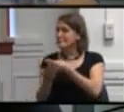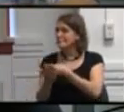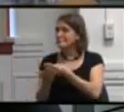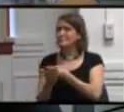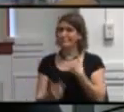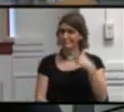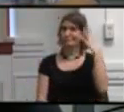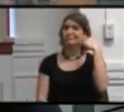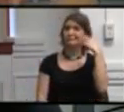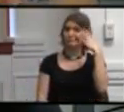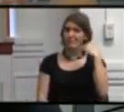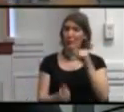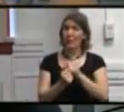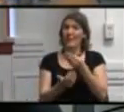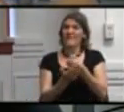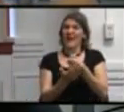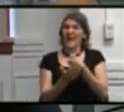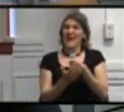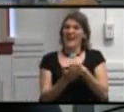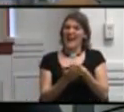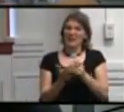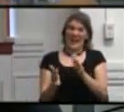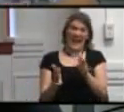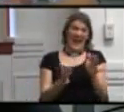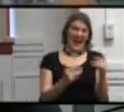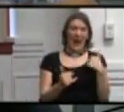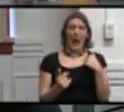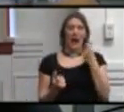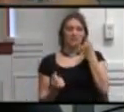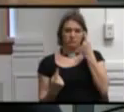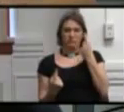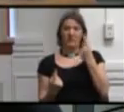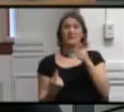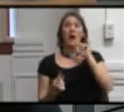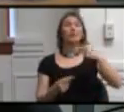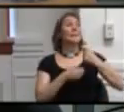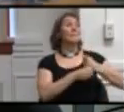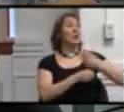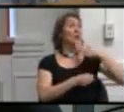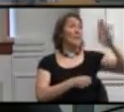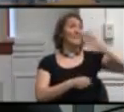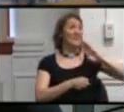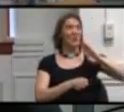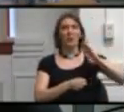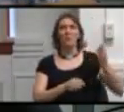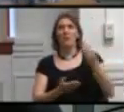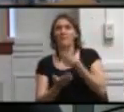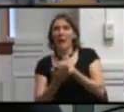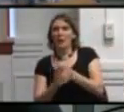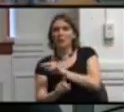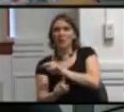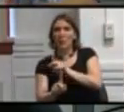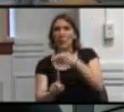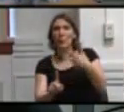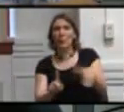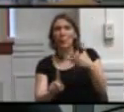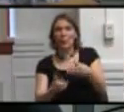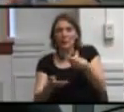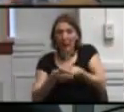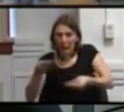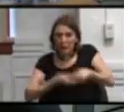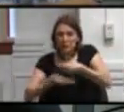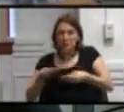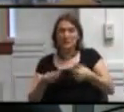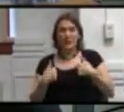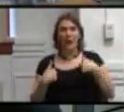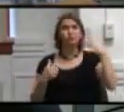some experience with the financial underpinnings of the business. That really helps. It's very different from just brewing good beer. Right. So I